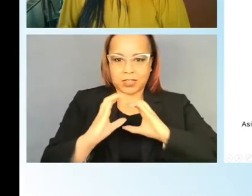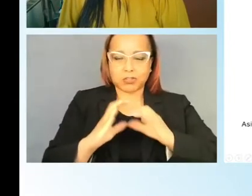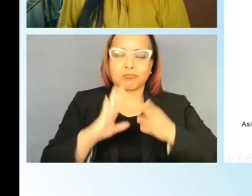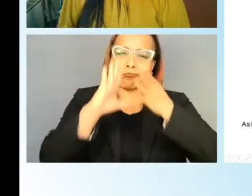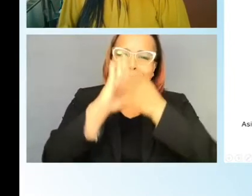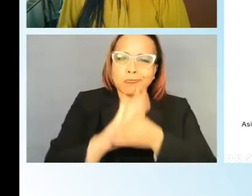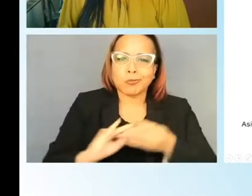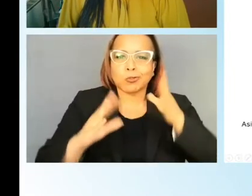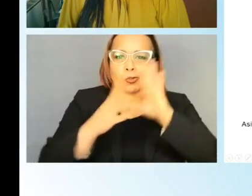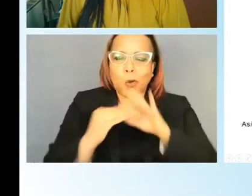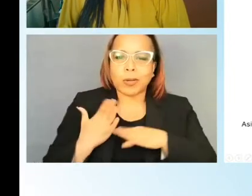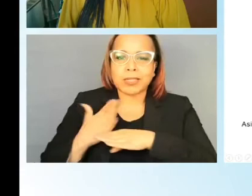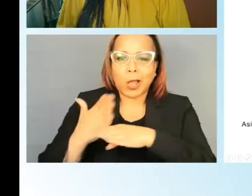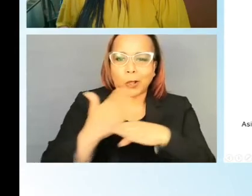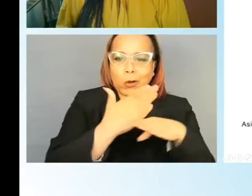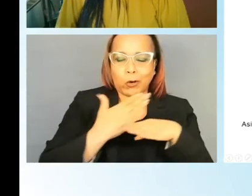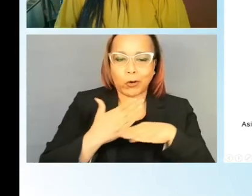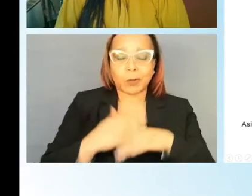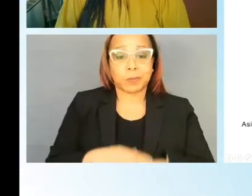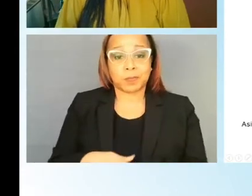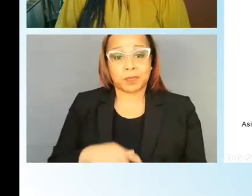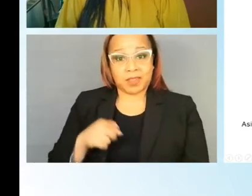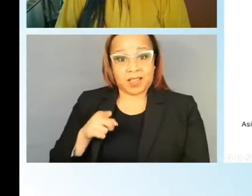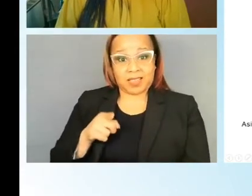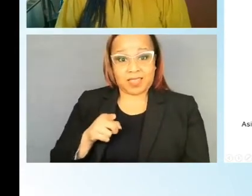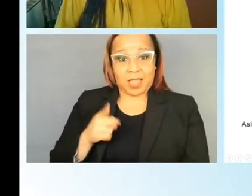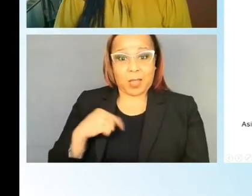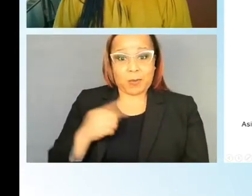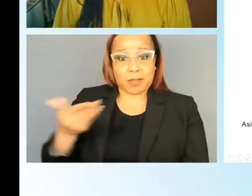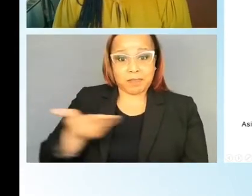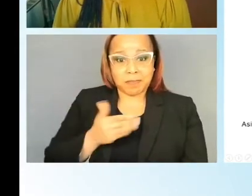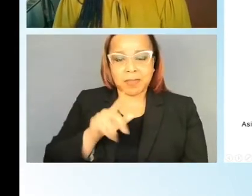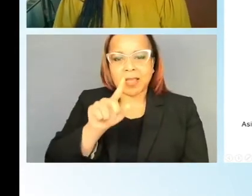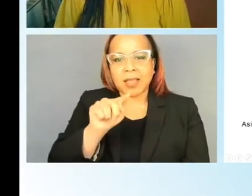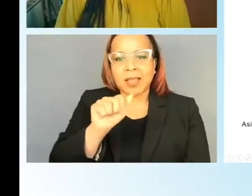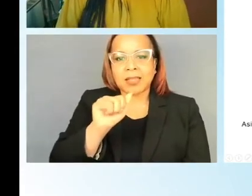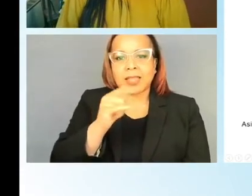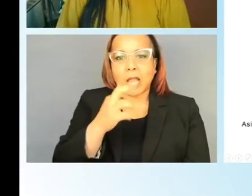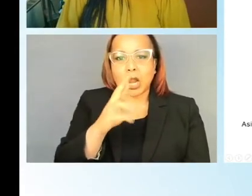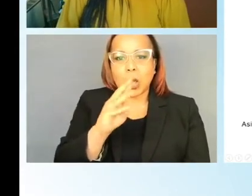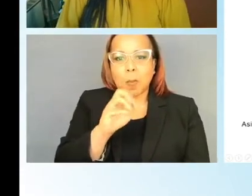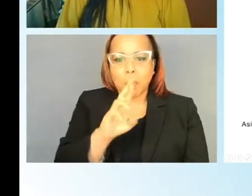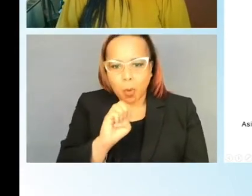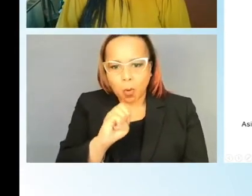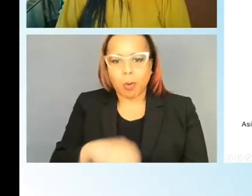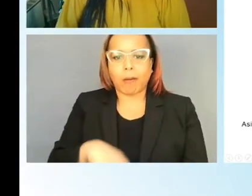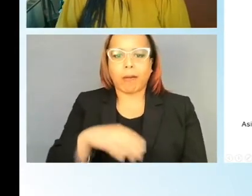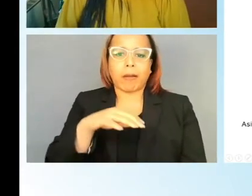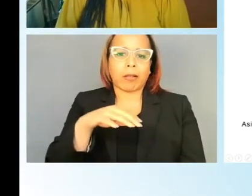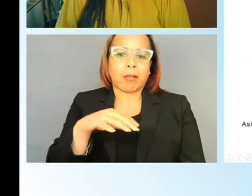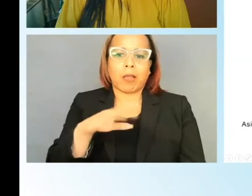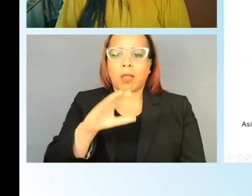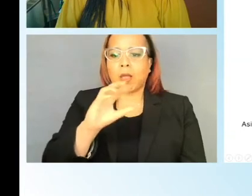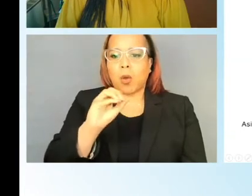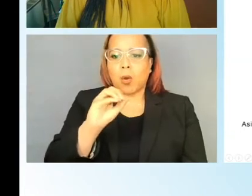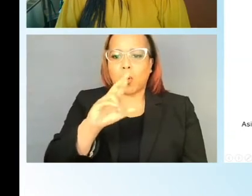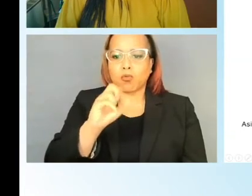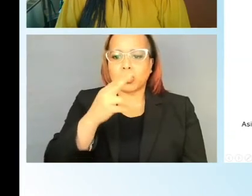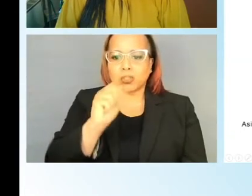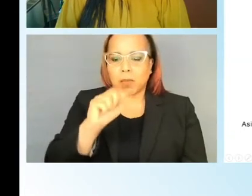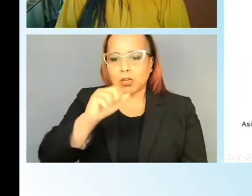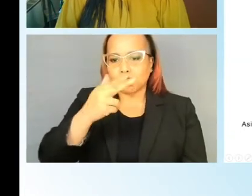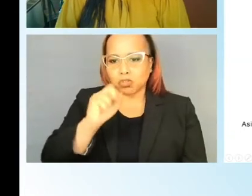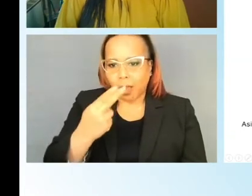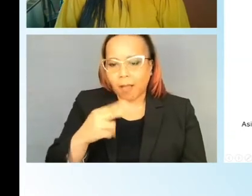Storytellers. And there we were pleased to have Taylor Moore, Emily Hooper-Lasana, Grishma Shaw, and